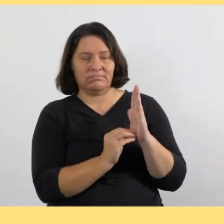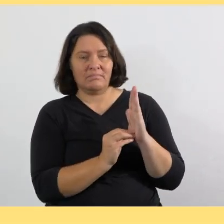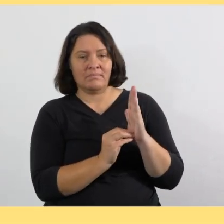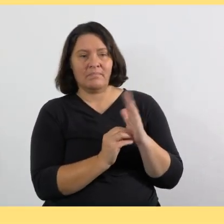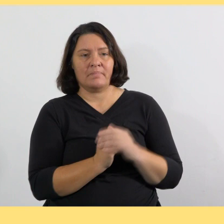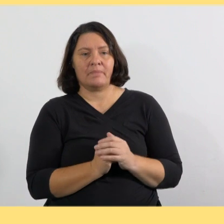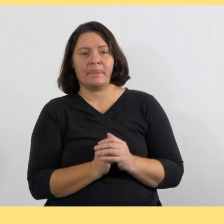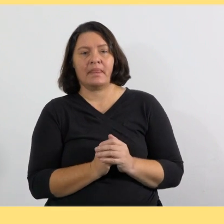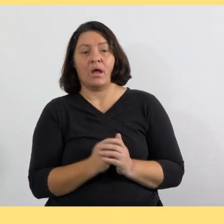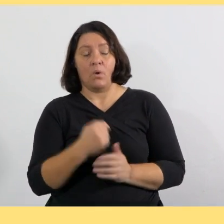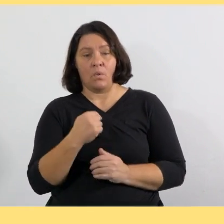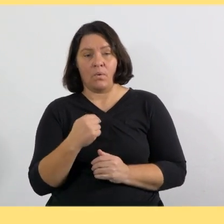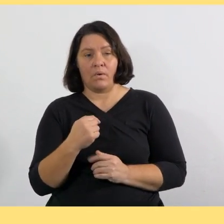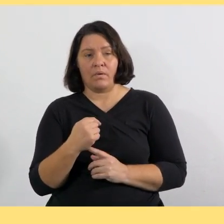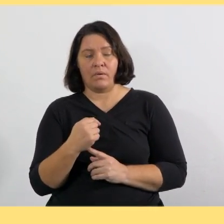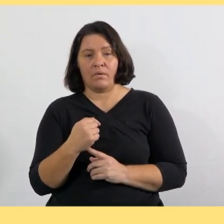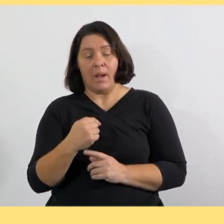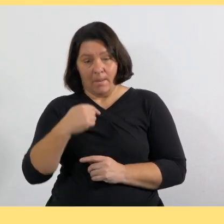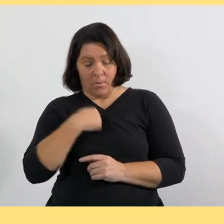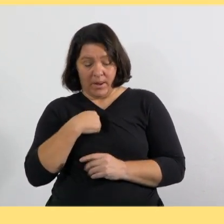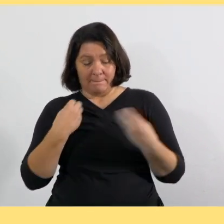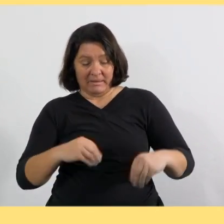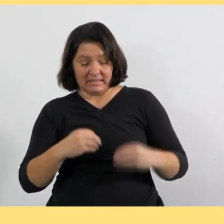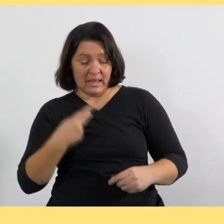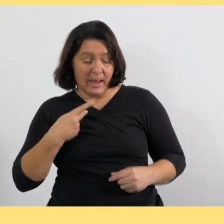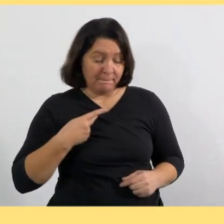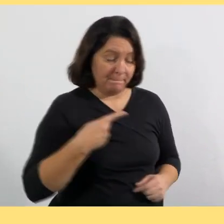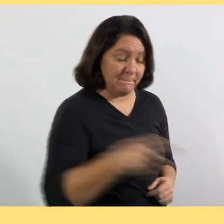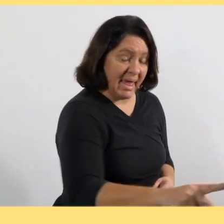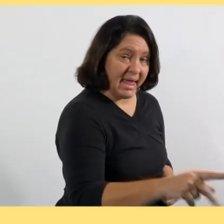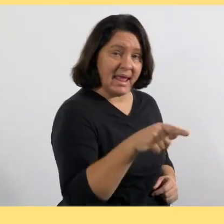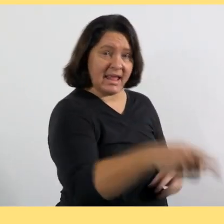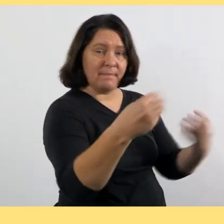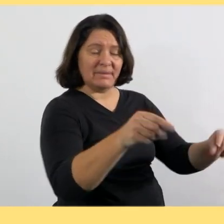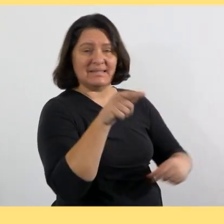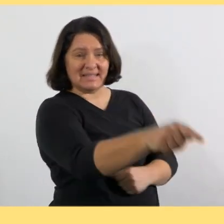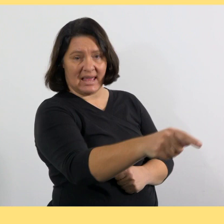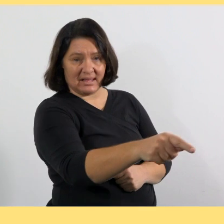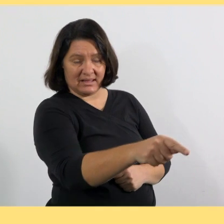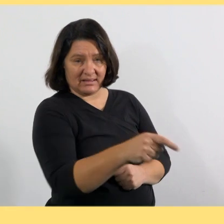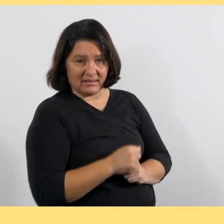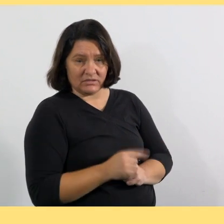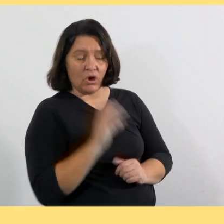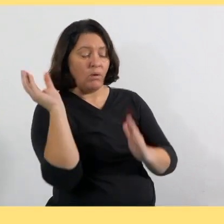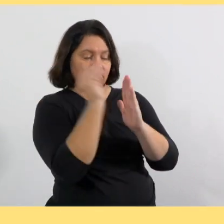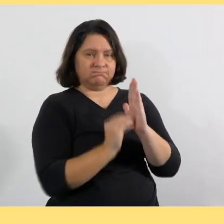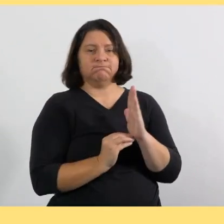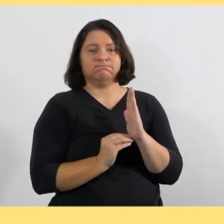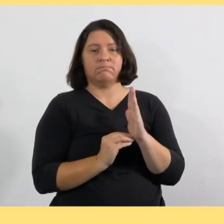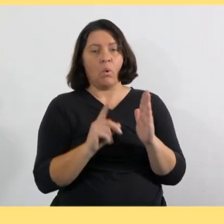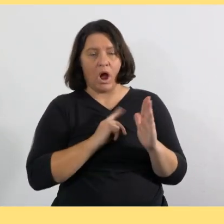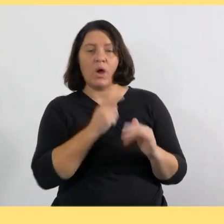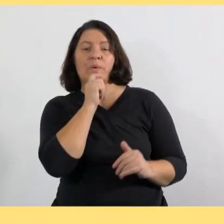all cash paid by the business. So when we pay cash, we record that in